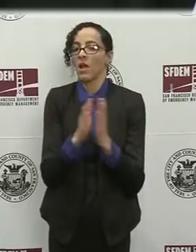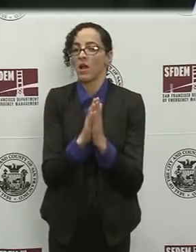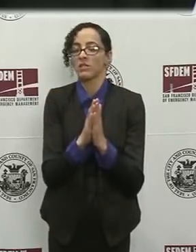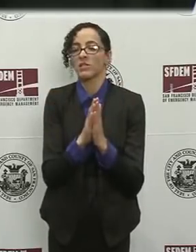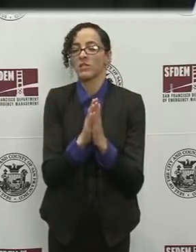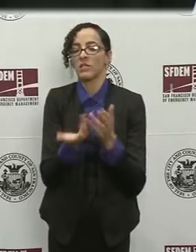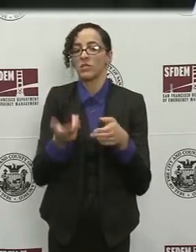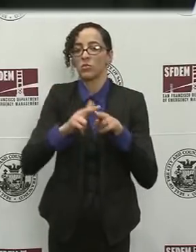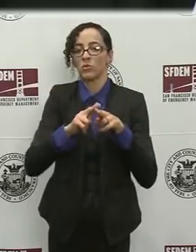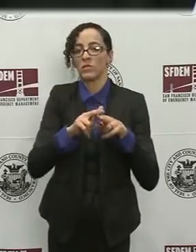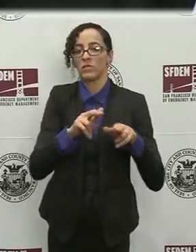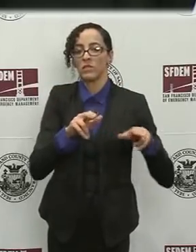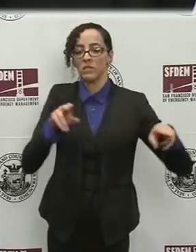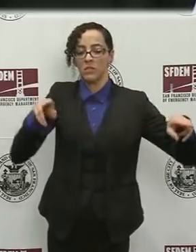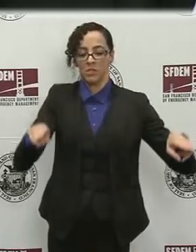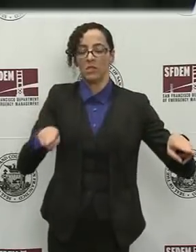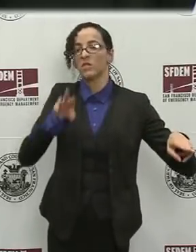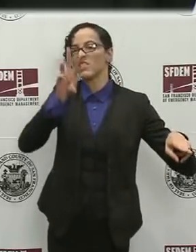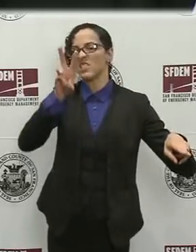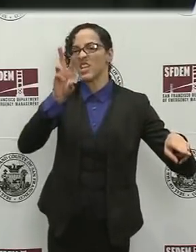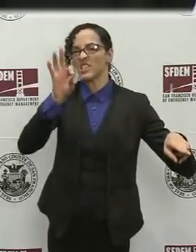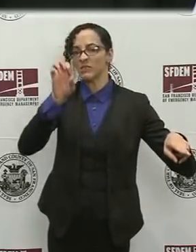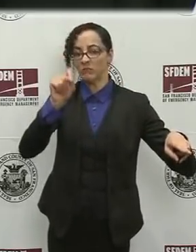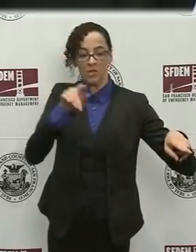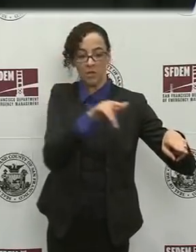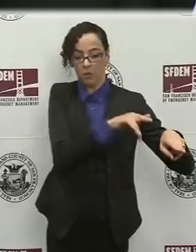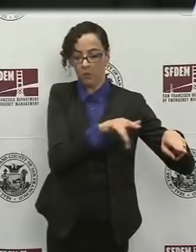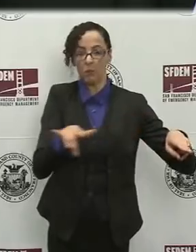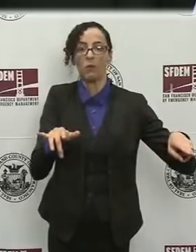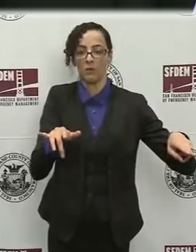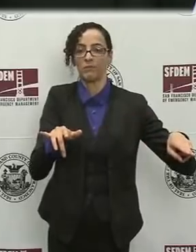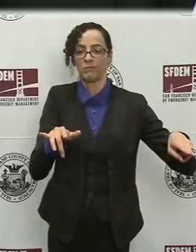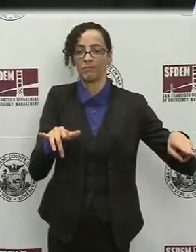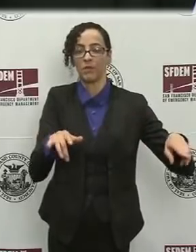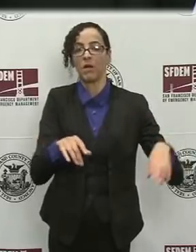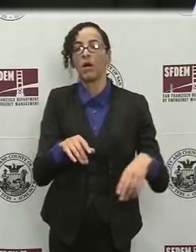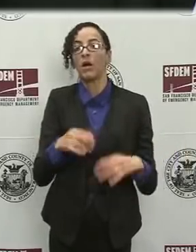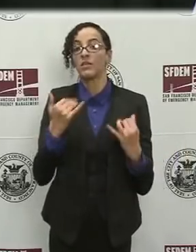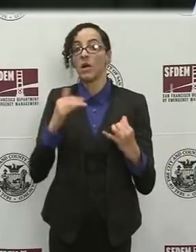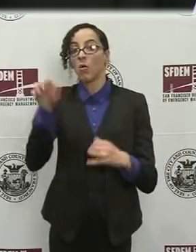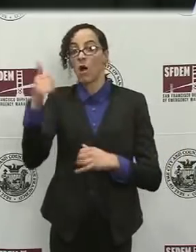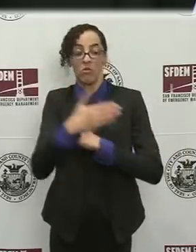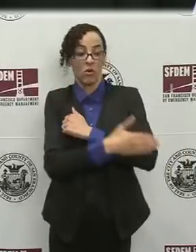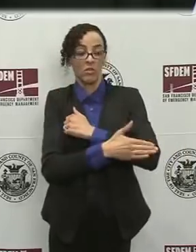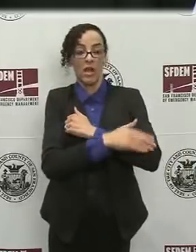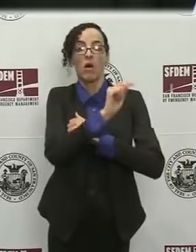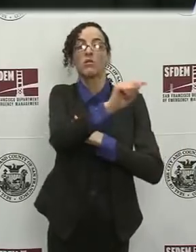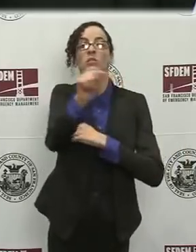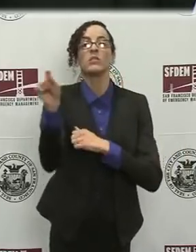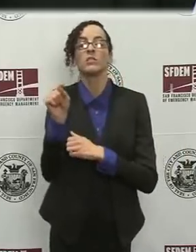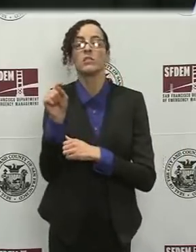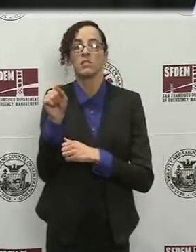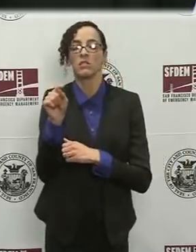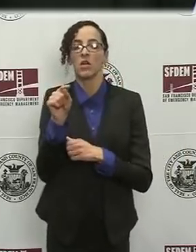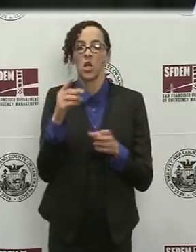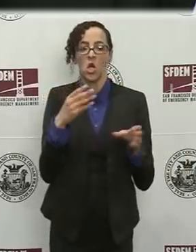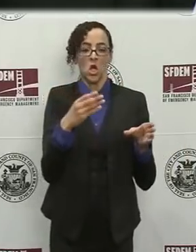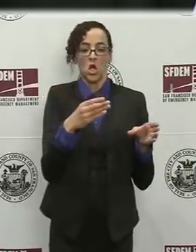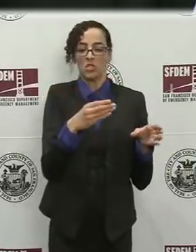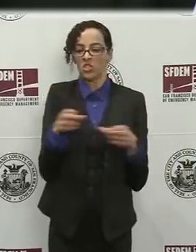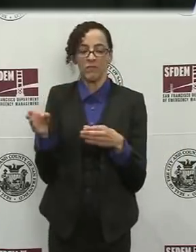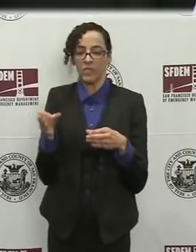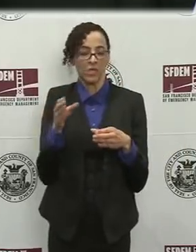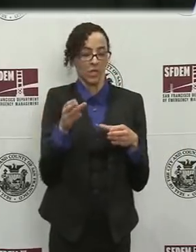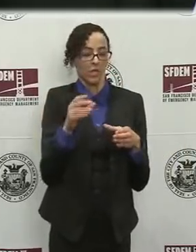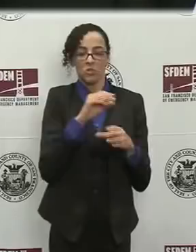as well as other counties, are now shifting gears away from congregate sites entirely and moving